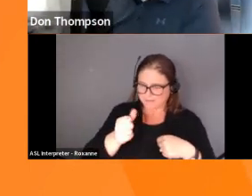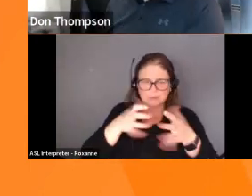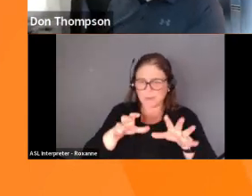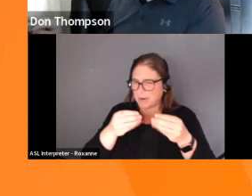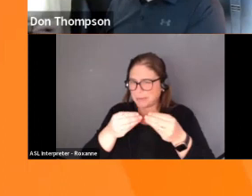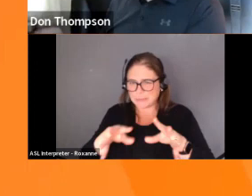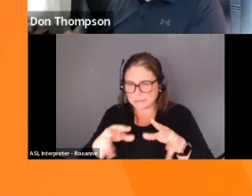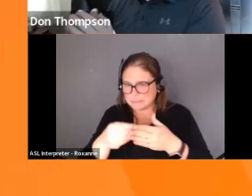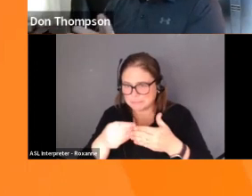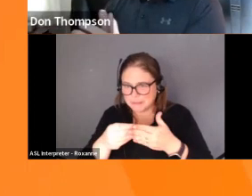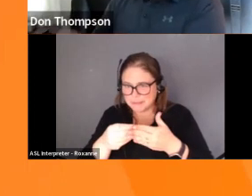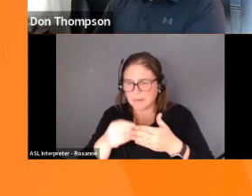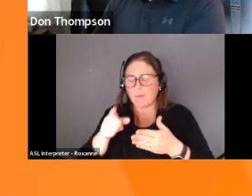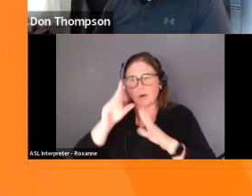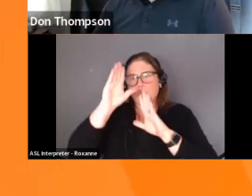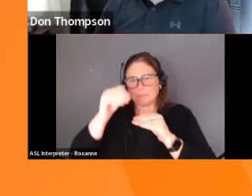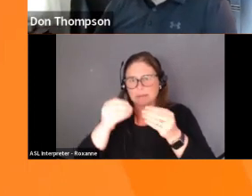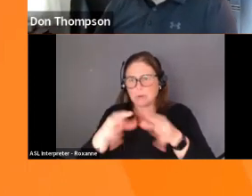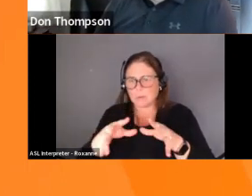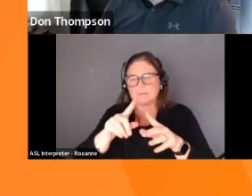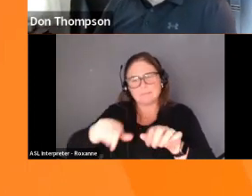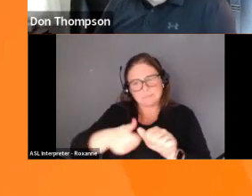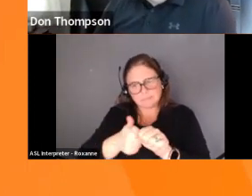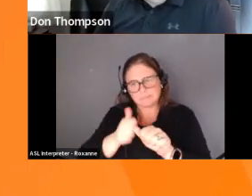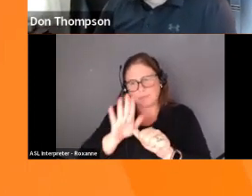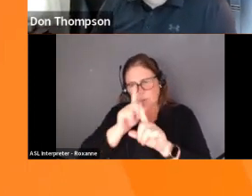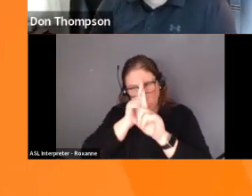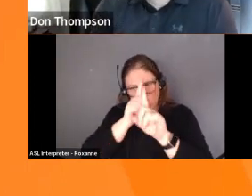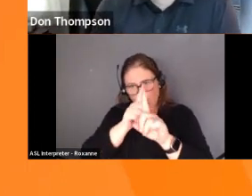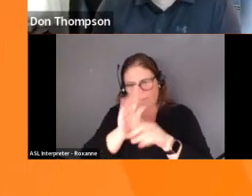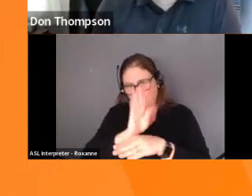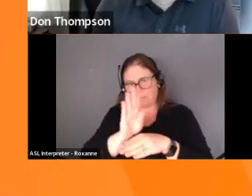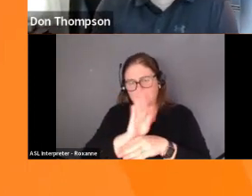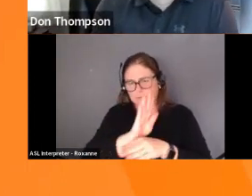what we expect to lose. It all depends on your goals for your business.